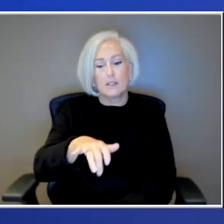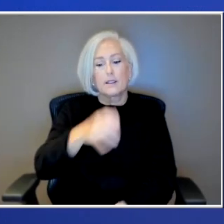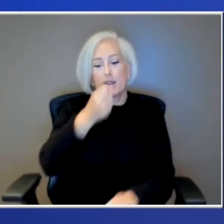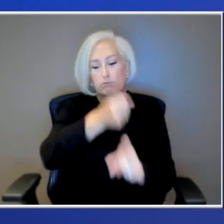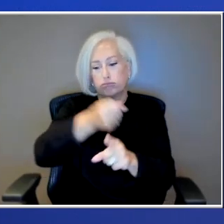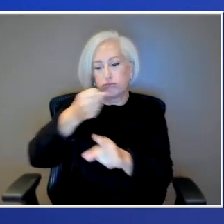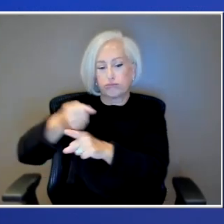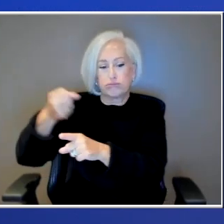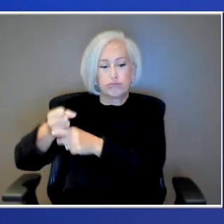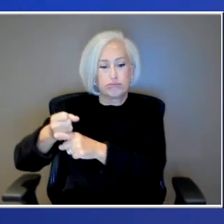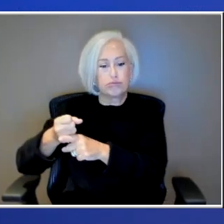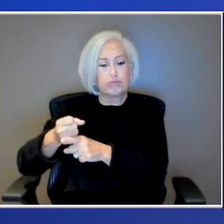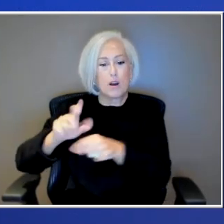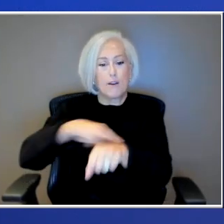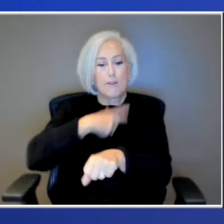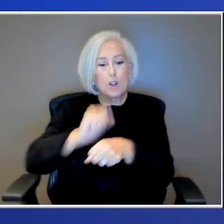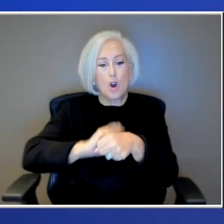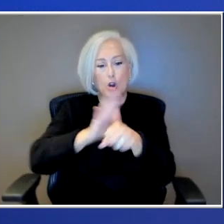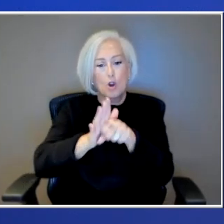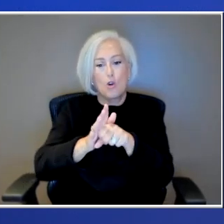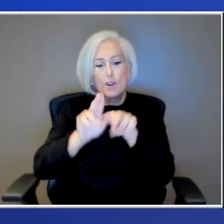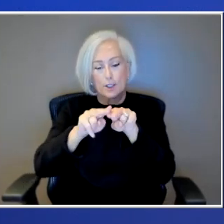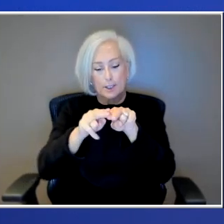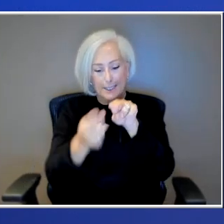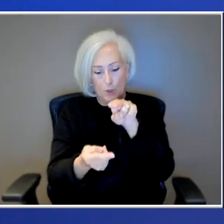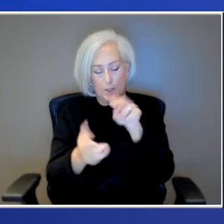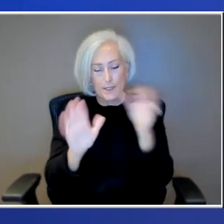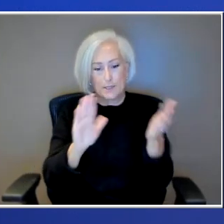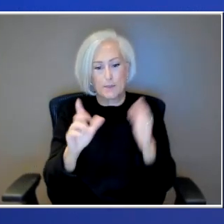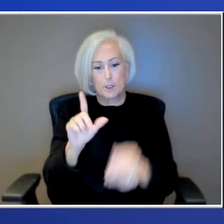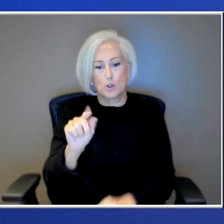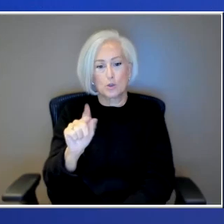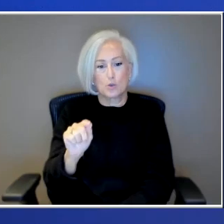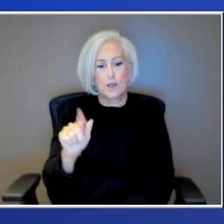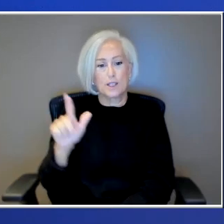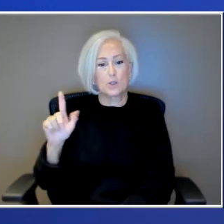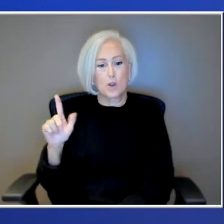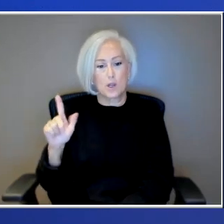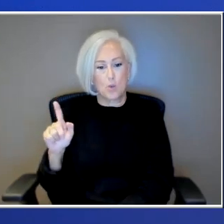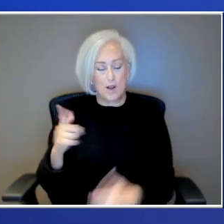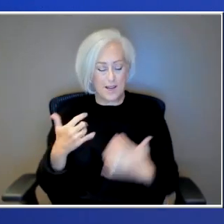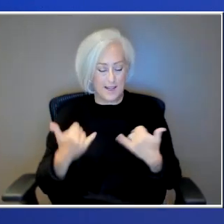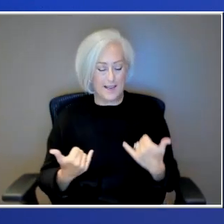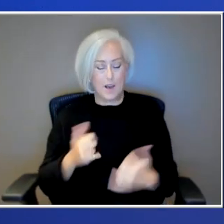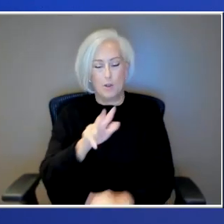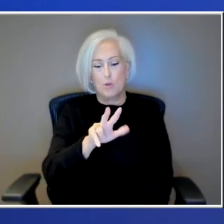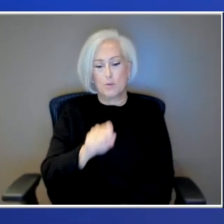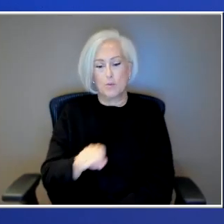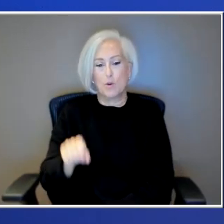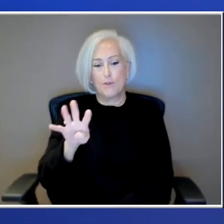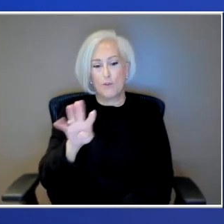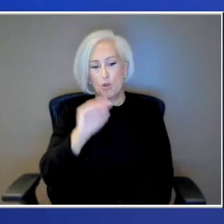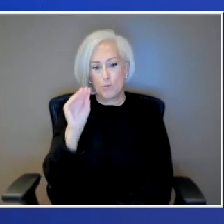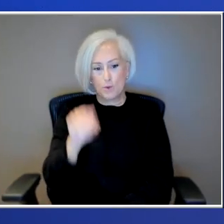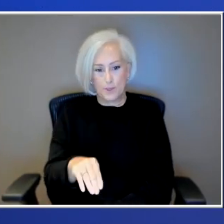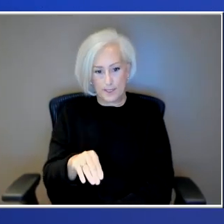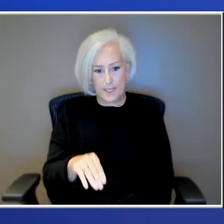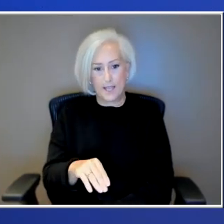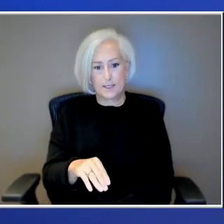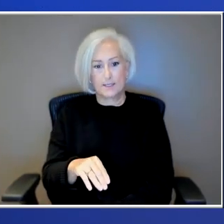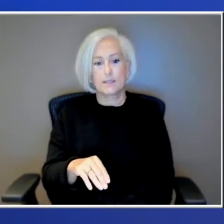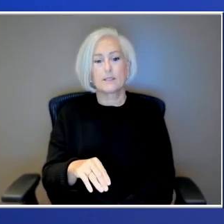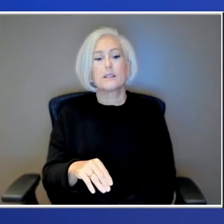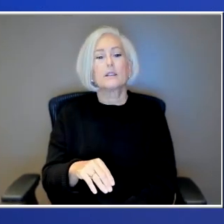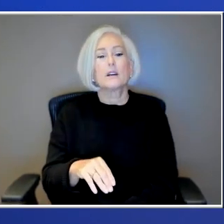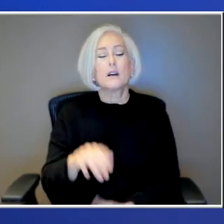down since 2021 at 3.4% when those people were surveyed in 2023. So